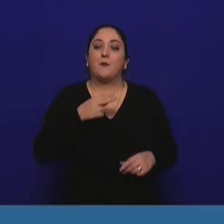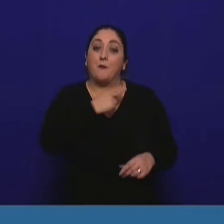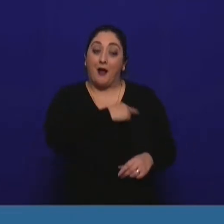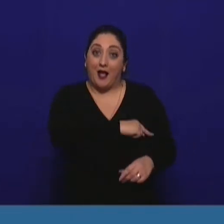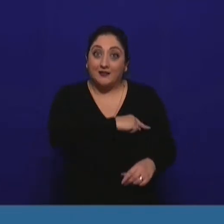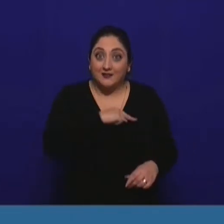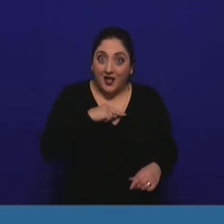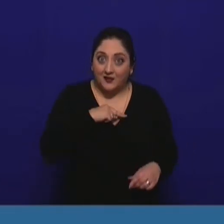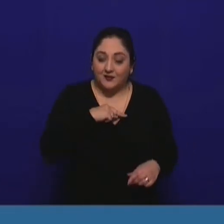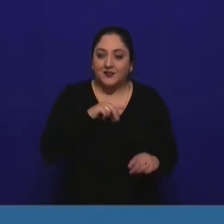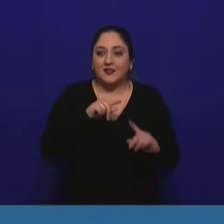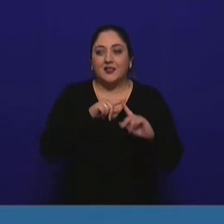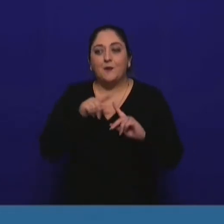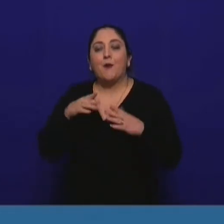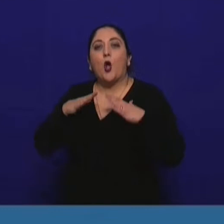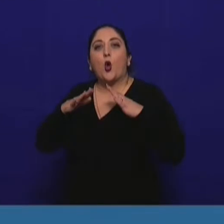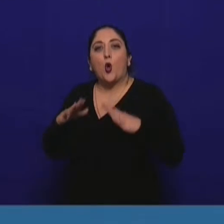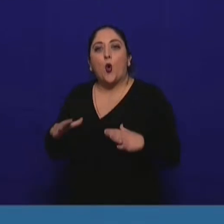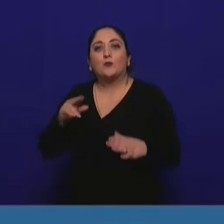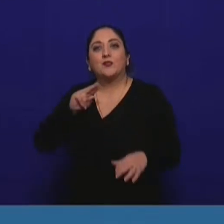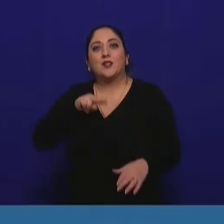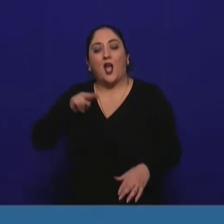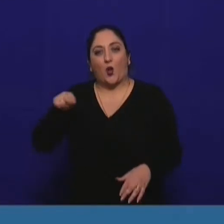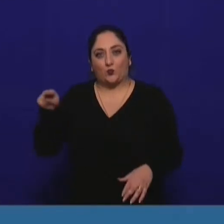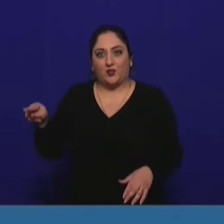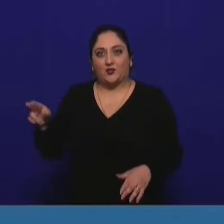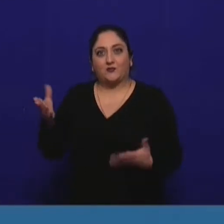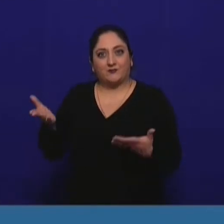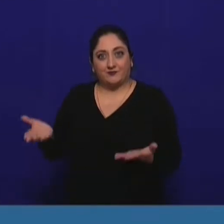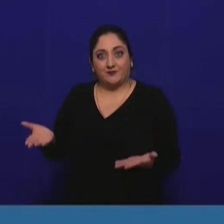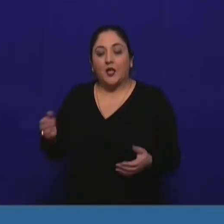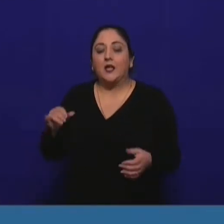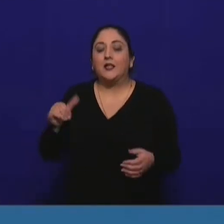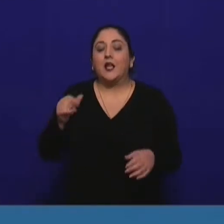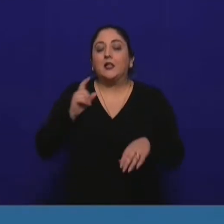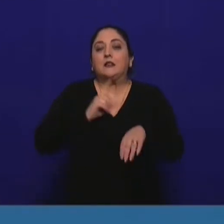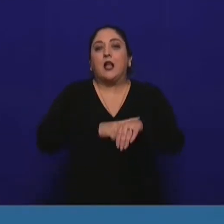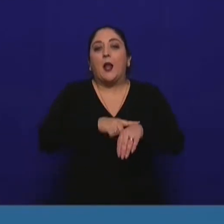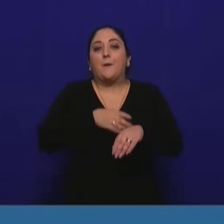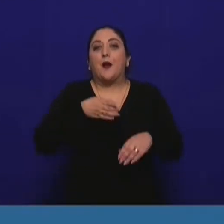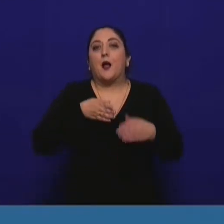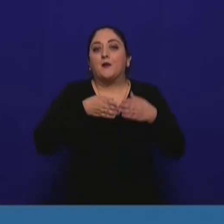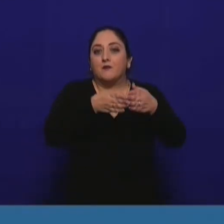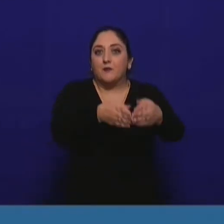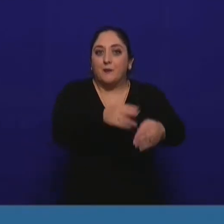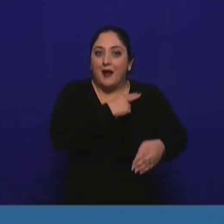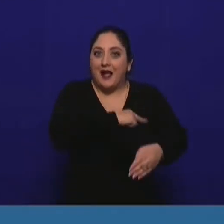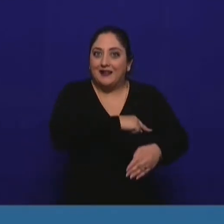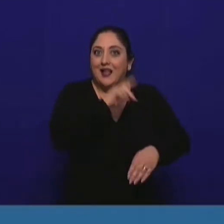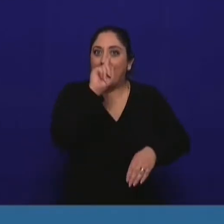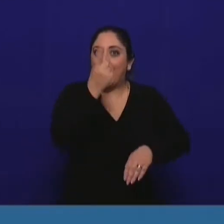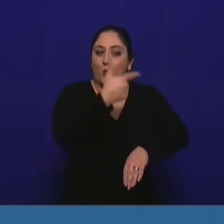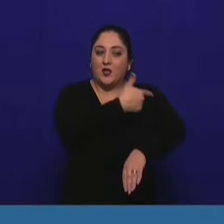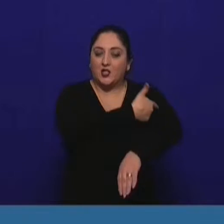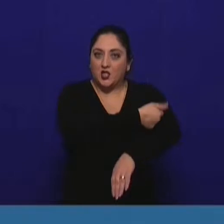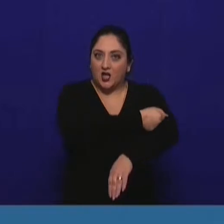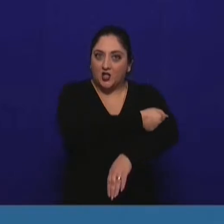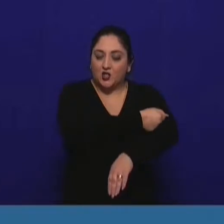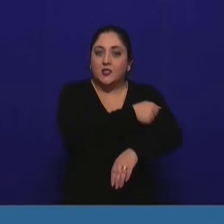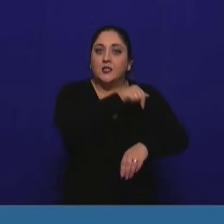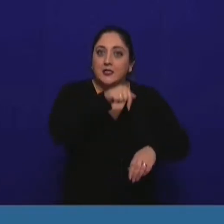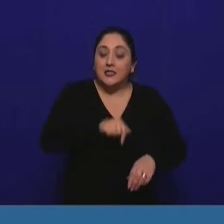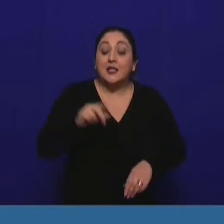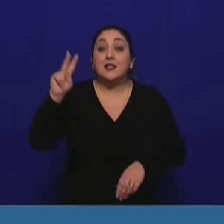stess ħalli jekk ikun iktar komdu għalihom ukoll. U anke jekk huma diġà niżlu Malta u ħadu l-ewwel doża u hekk nkunu nistgħu